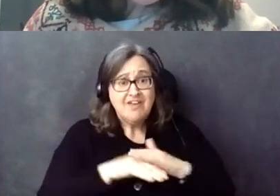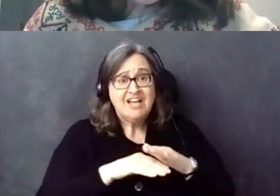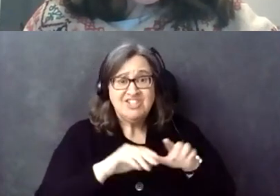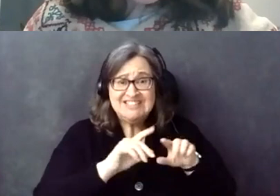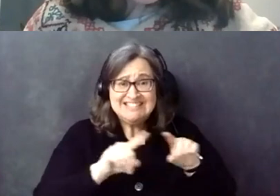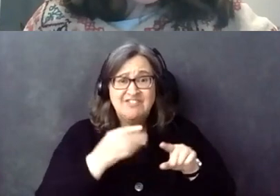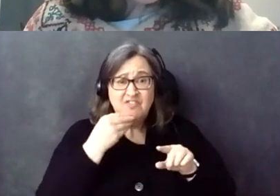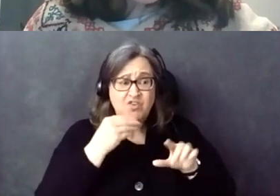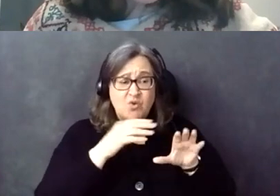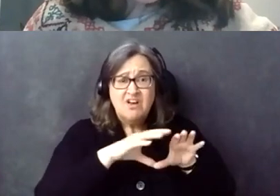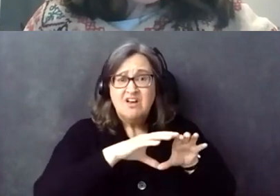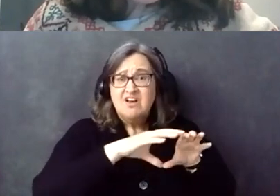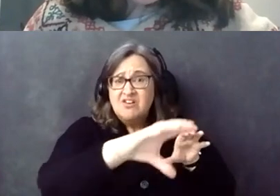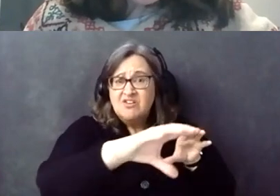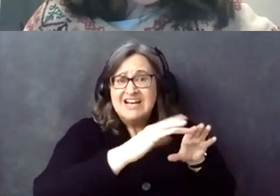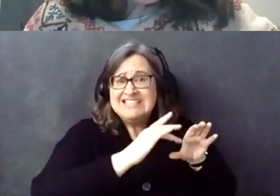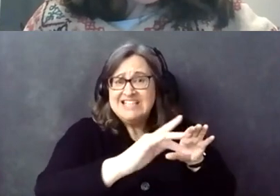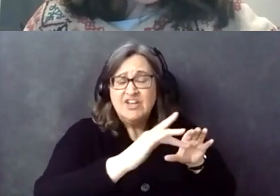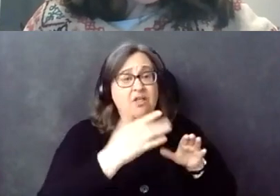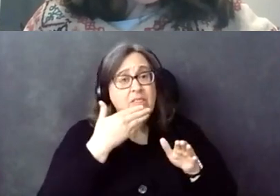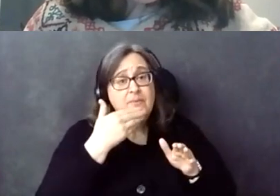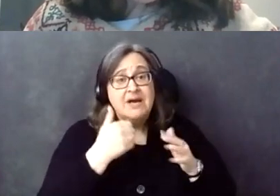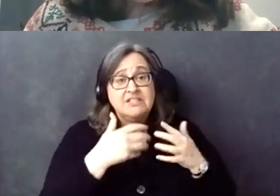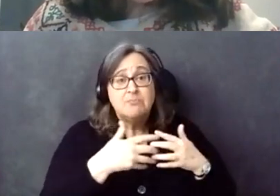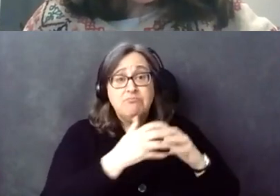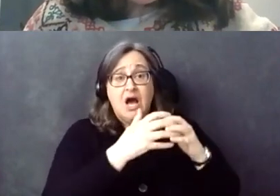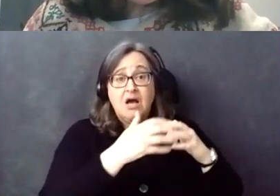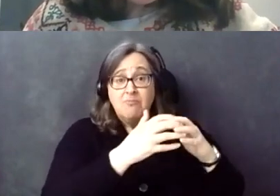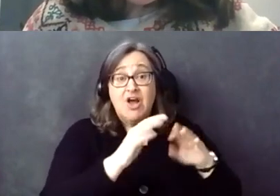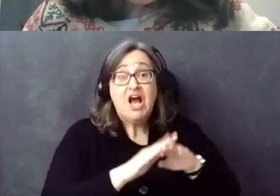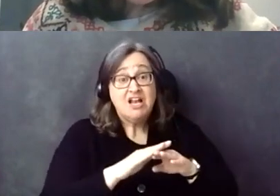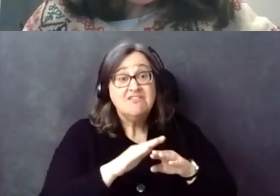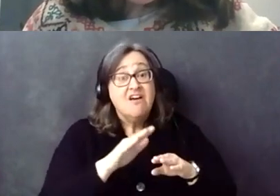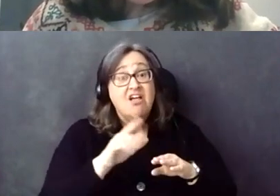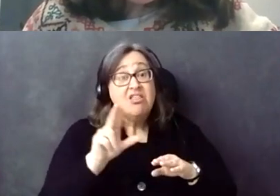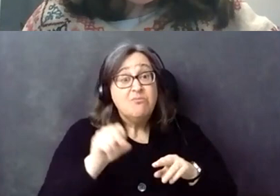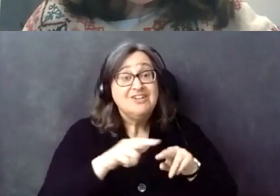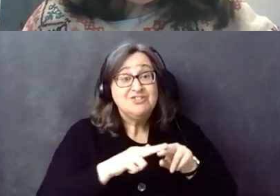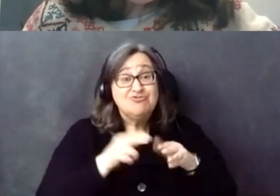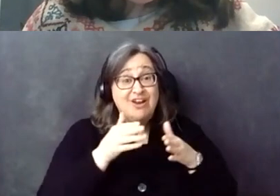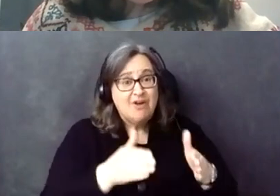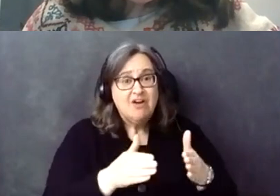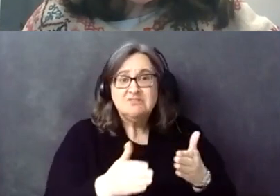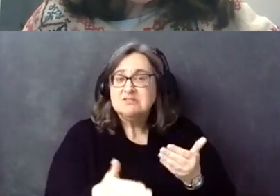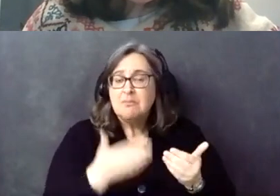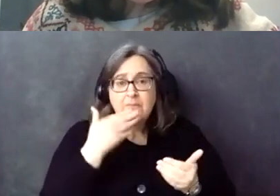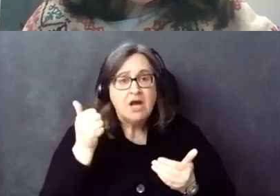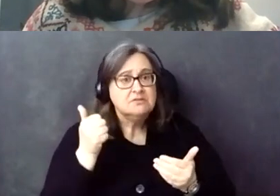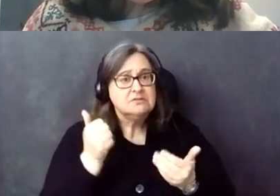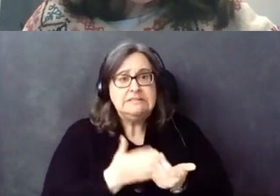food? I think the best pop-ups have been the ones that have been along public transportation, even those that